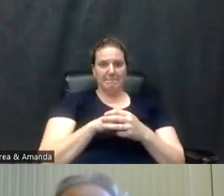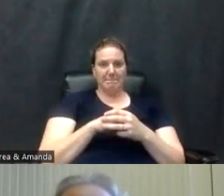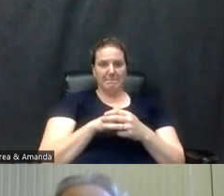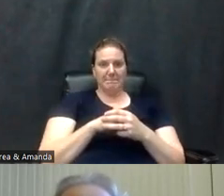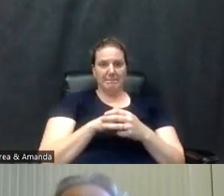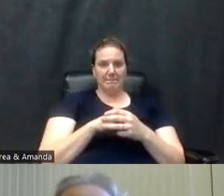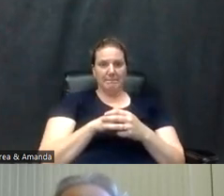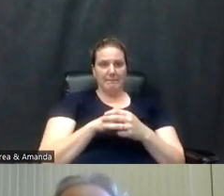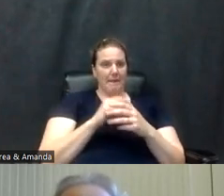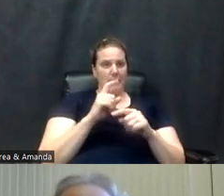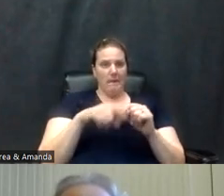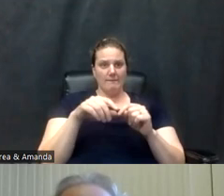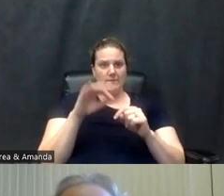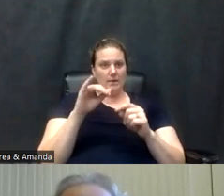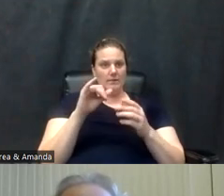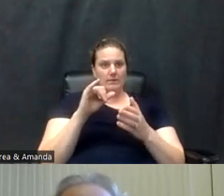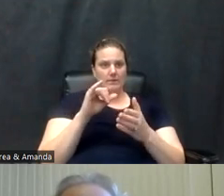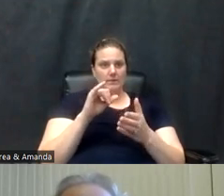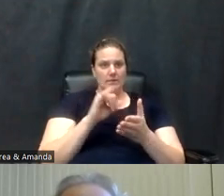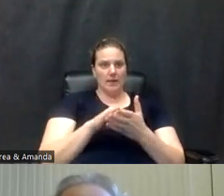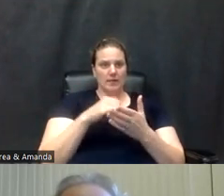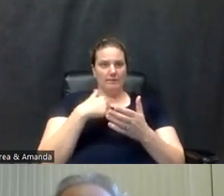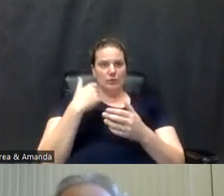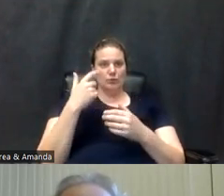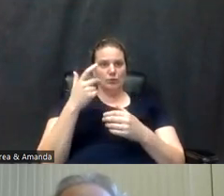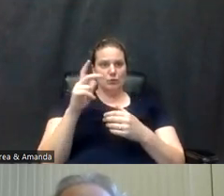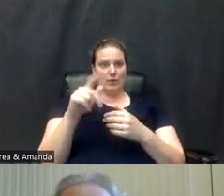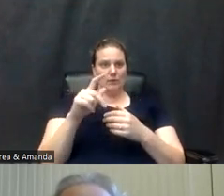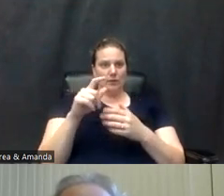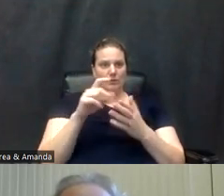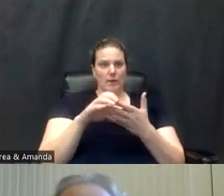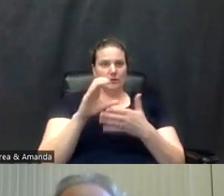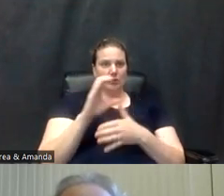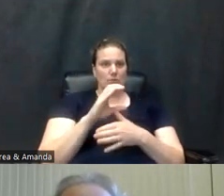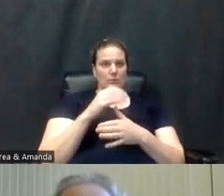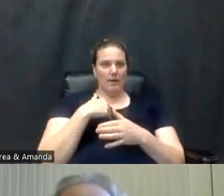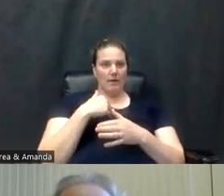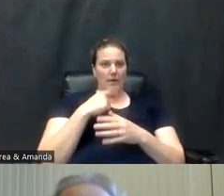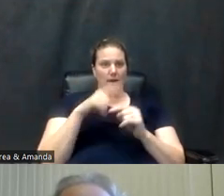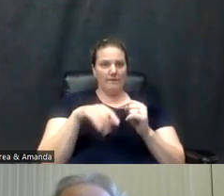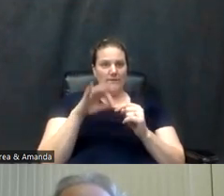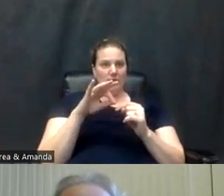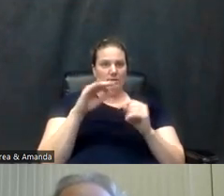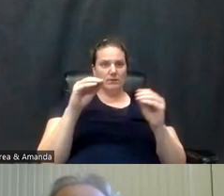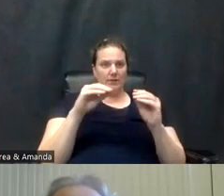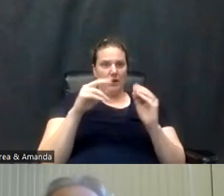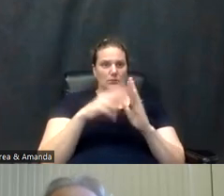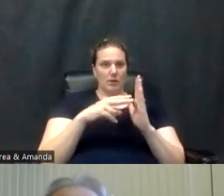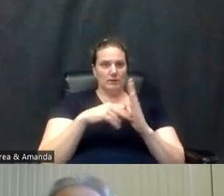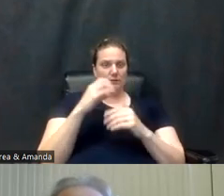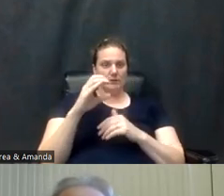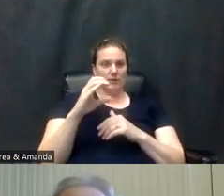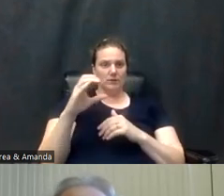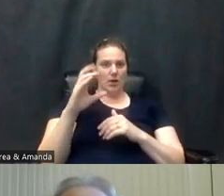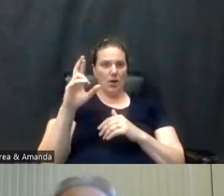I could not find out, this is very, you know, we had 23 criteria laid out, and I could not find out from anything that I read about the CCRB if they have their